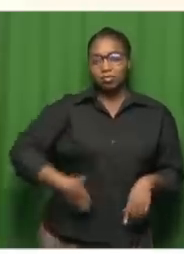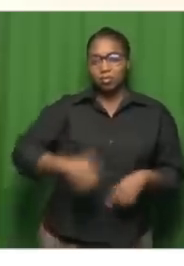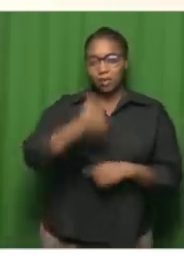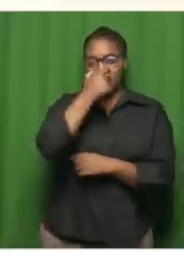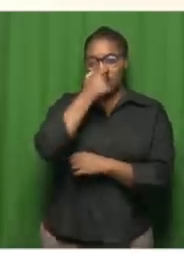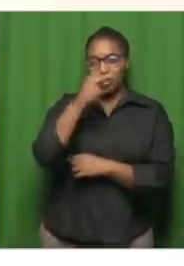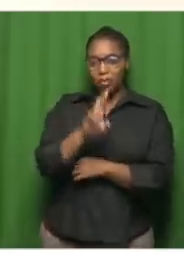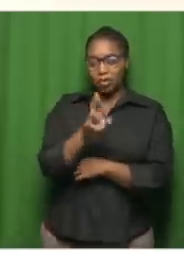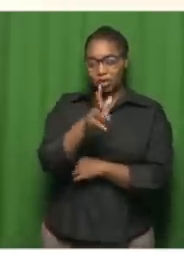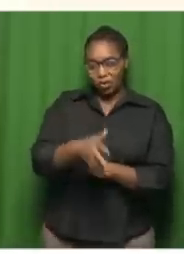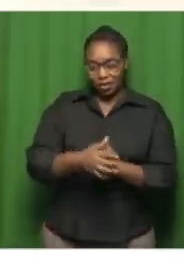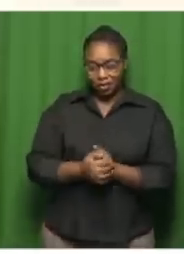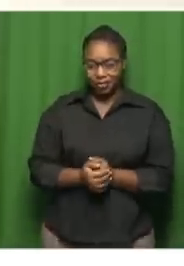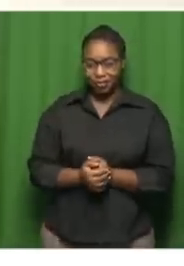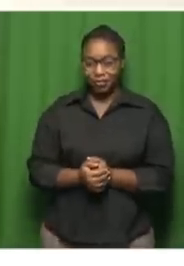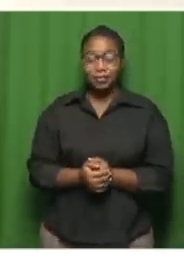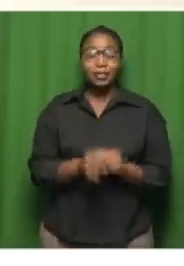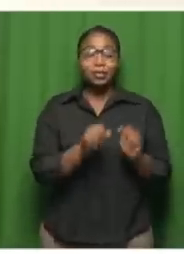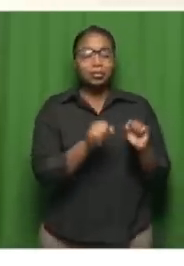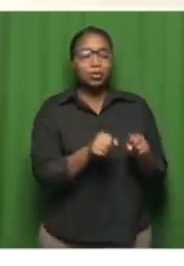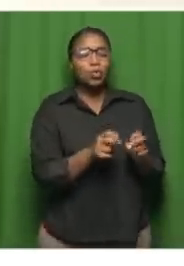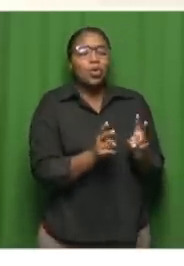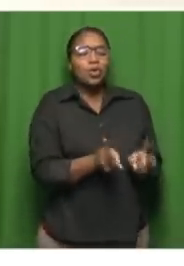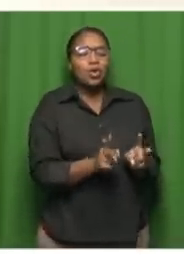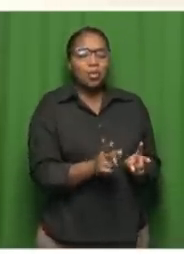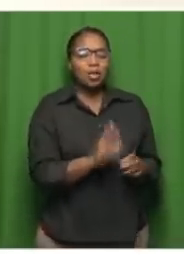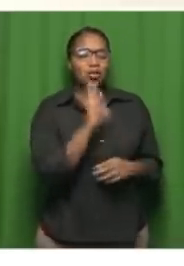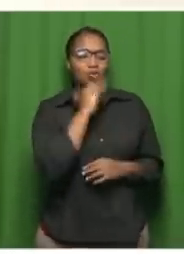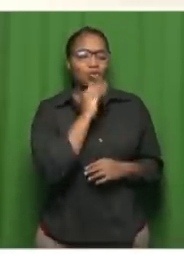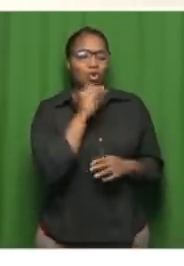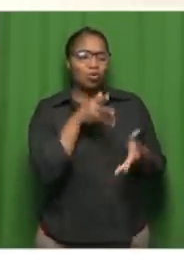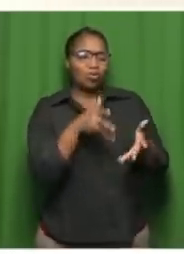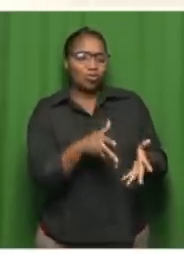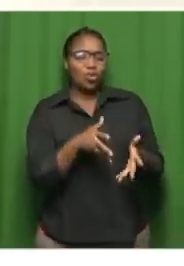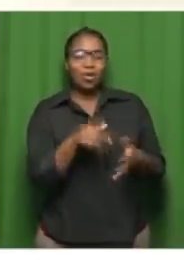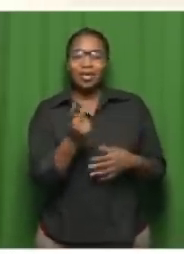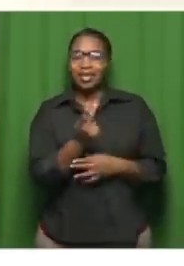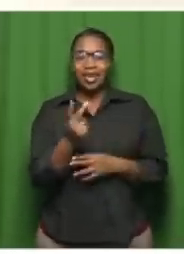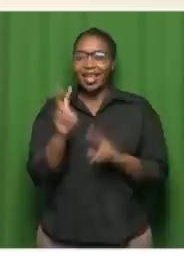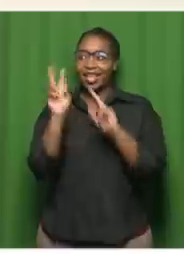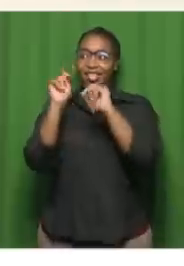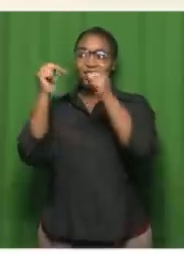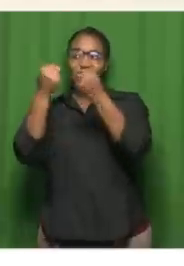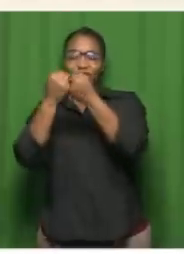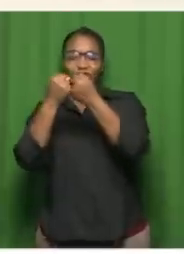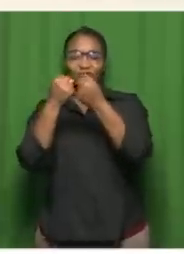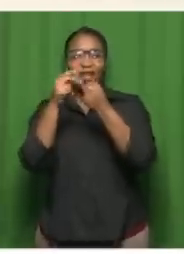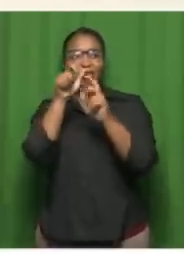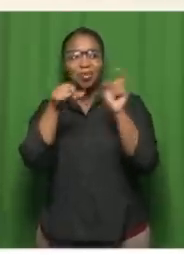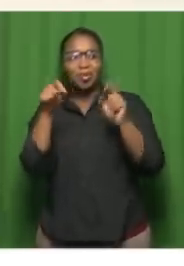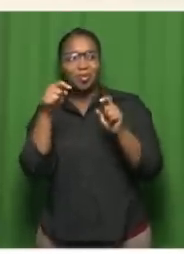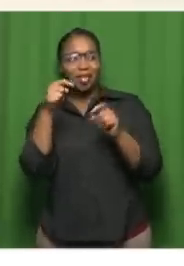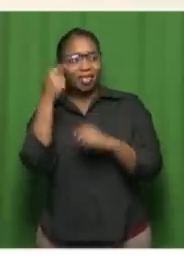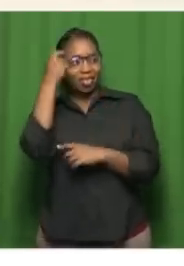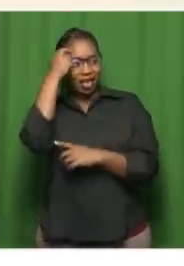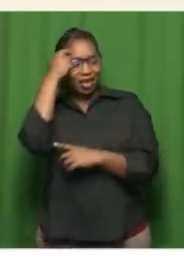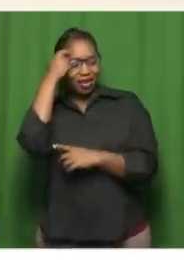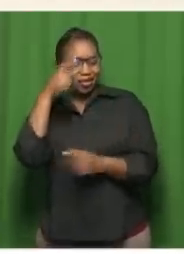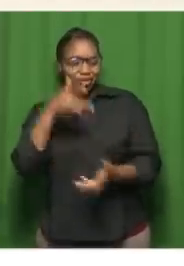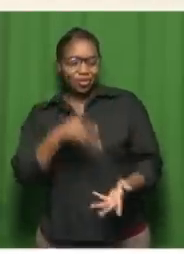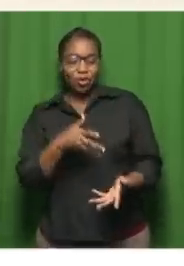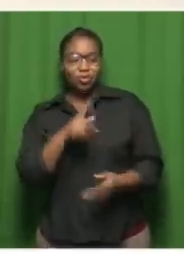Leon, we often talk like this as if it's a national sport. I've lost complete